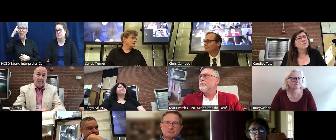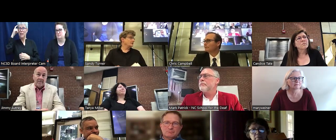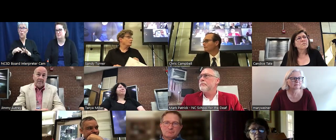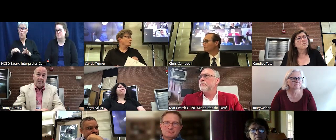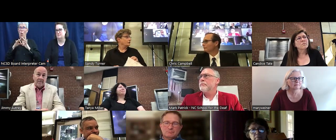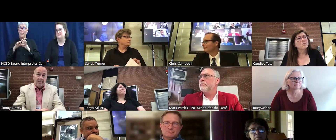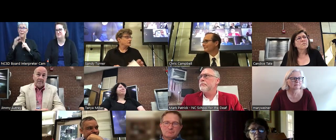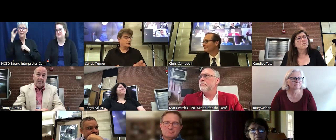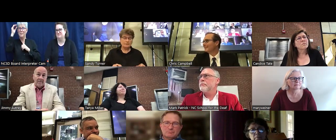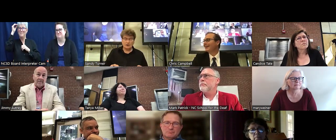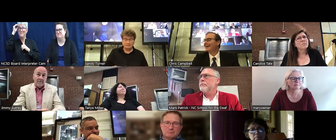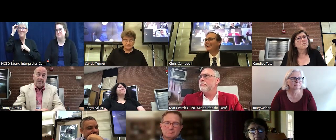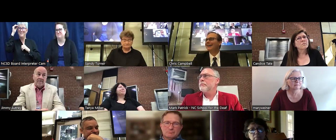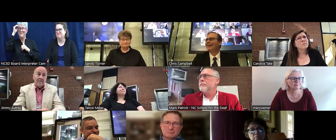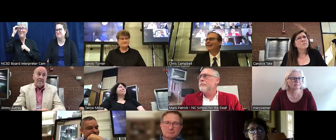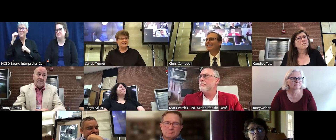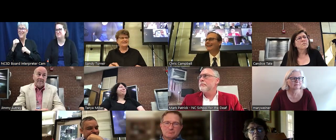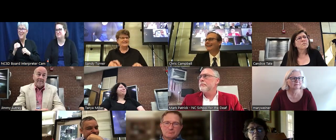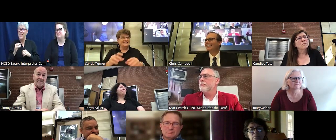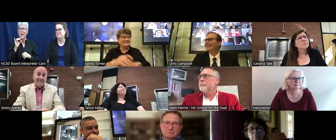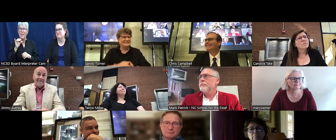That and the nickel would be to a cup of coffee.